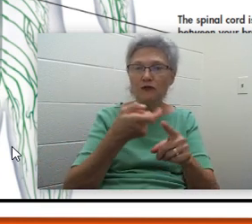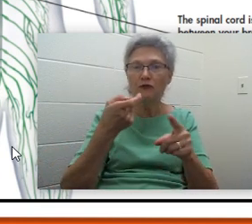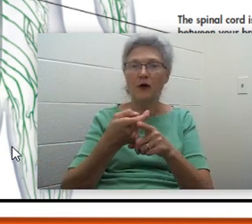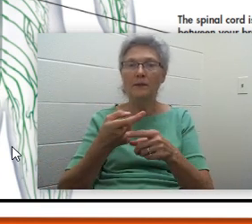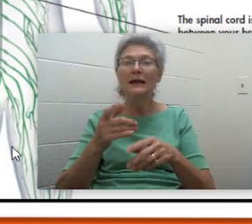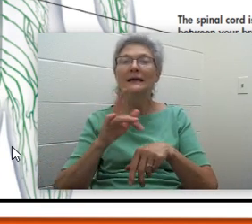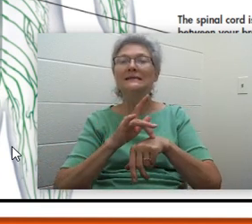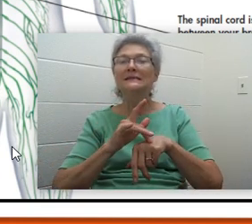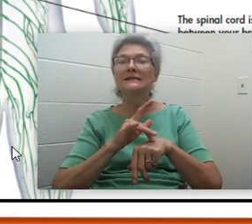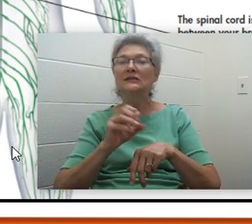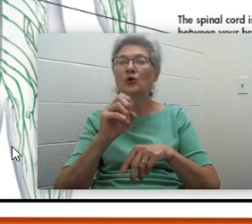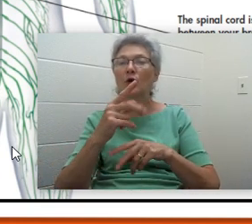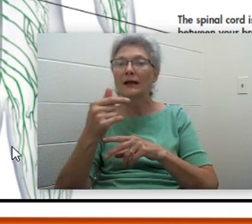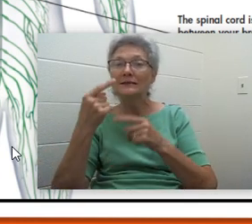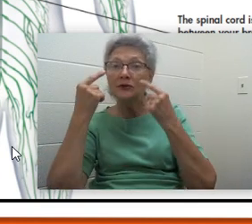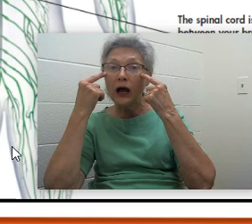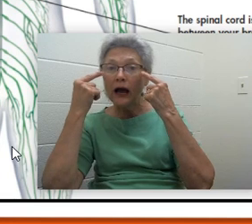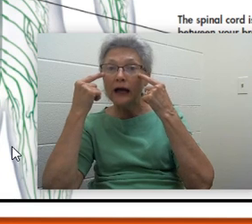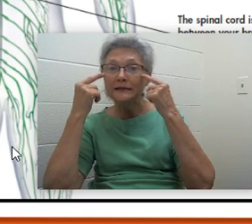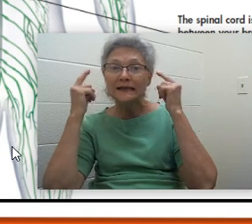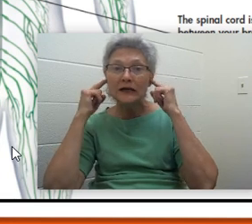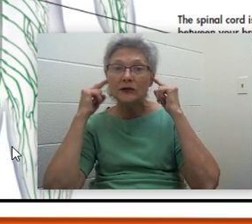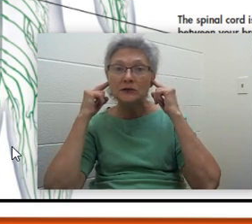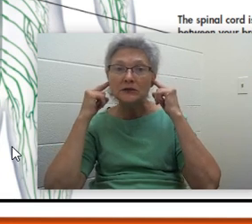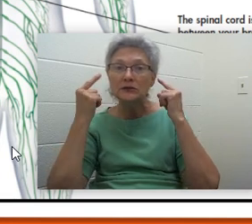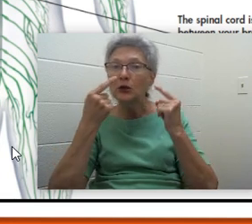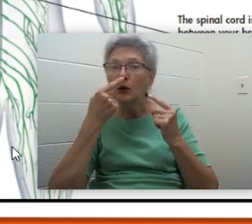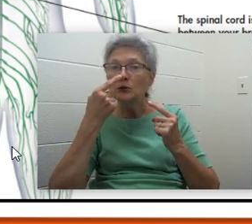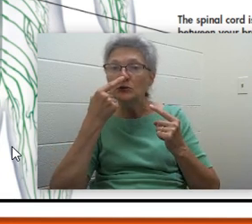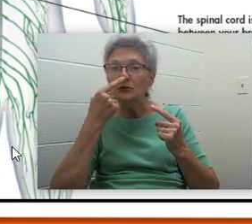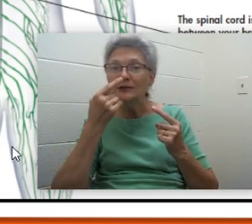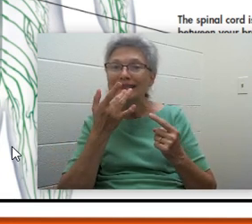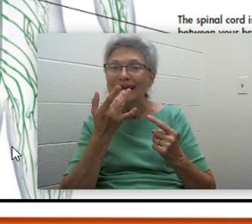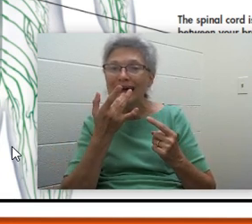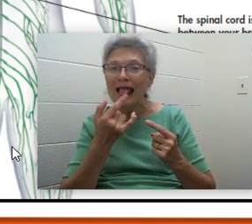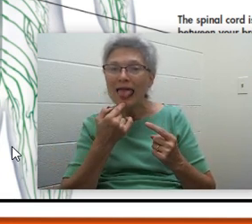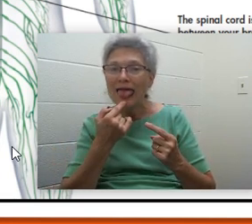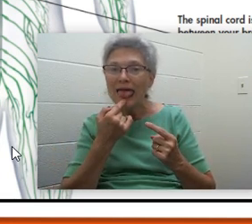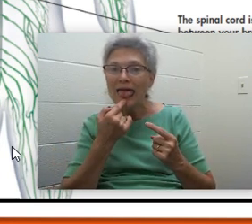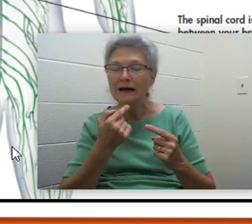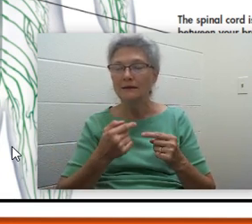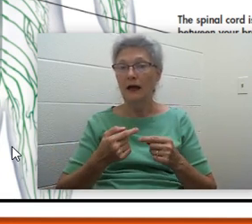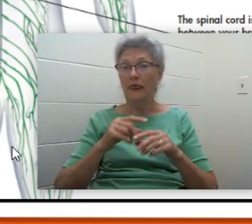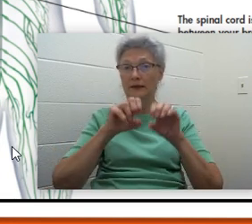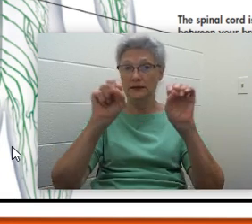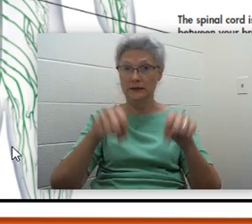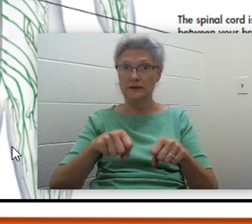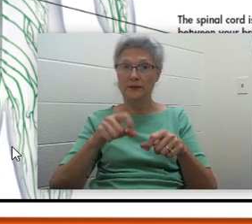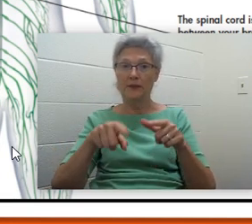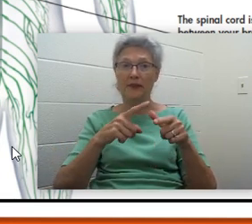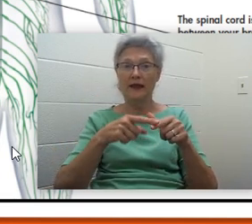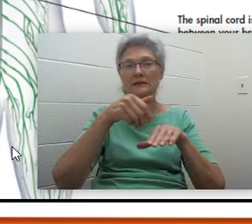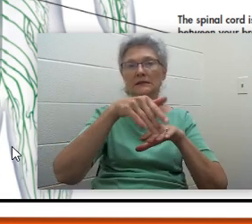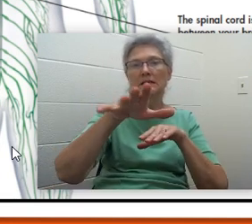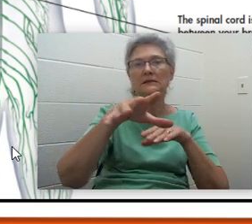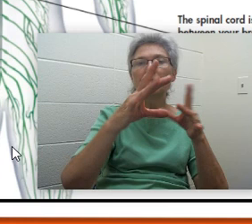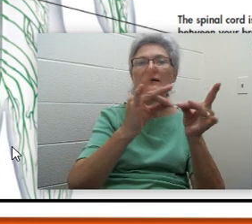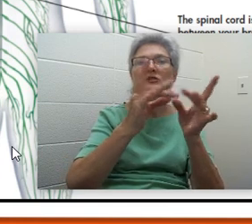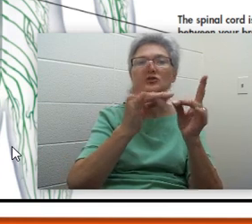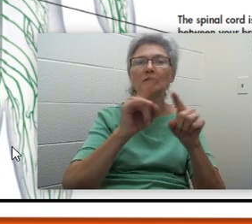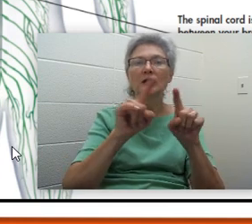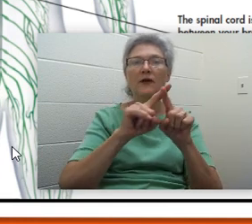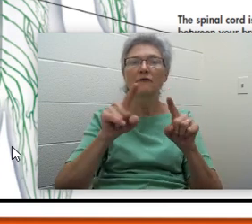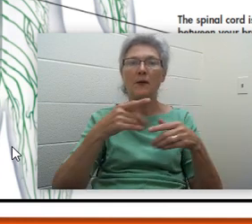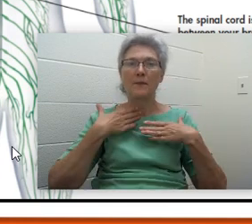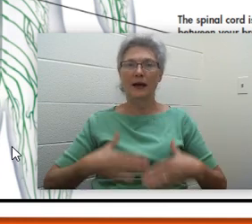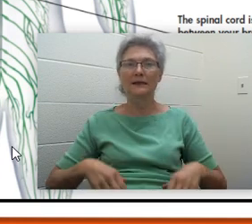sense organs such as your eyes, ears, nose, and tongue. The system then sends messages to different